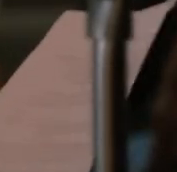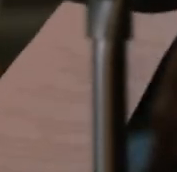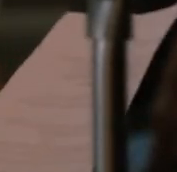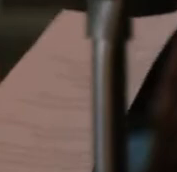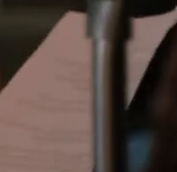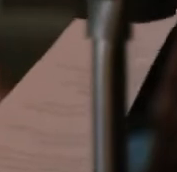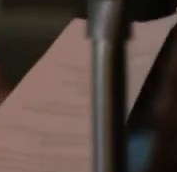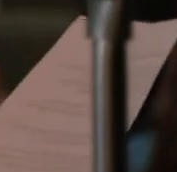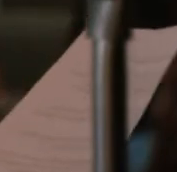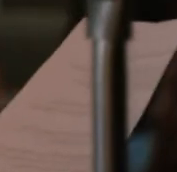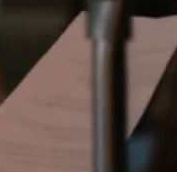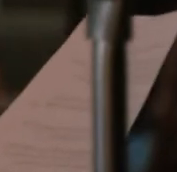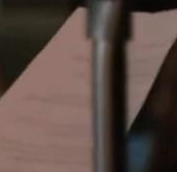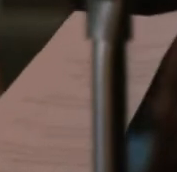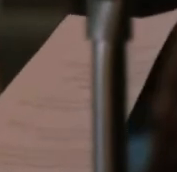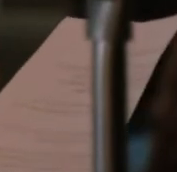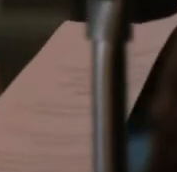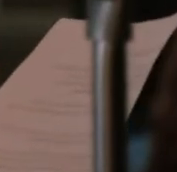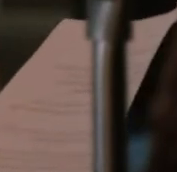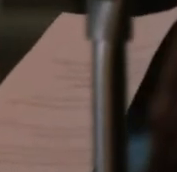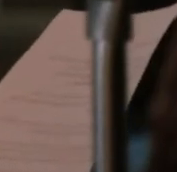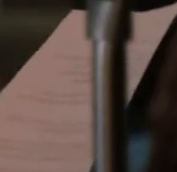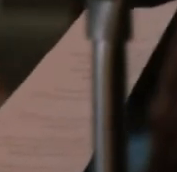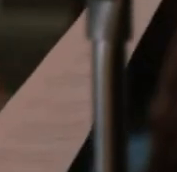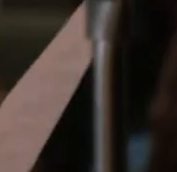silence prevents enforcement